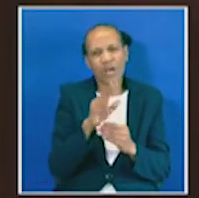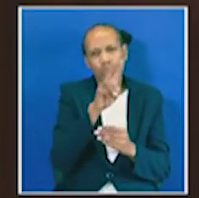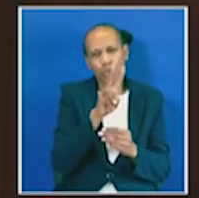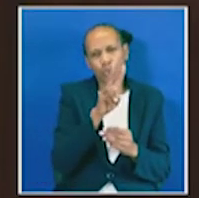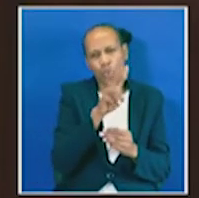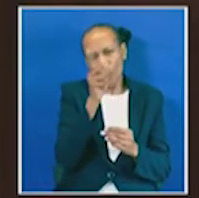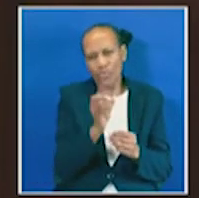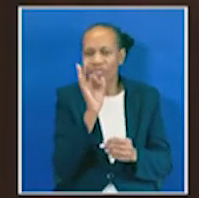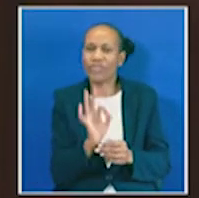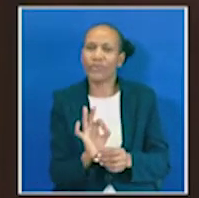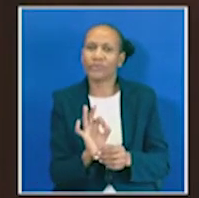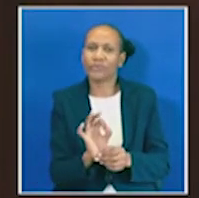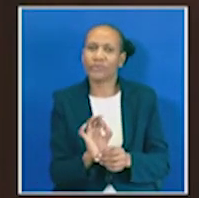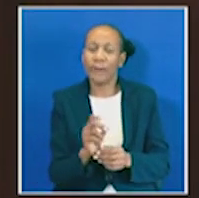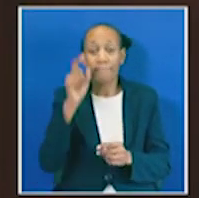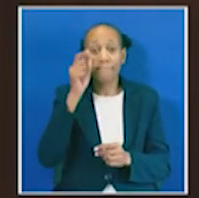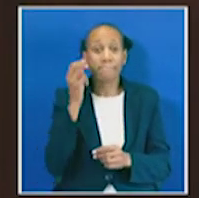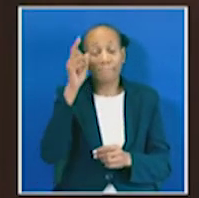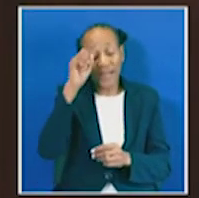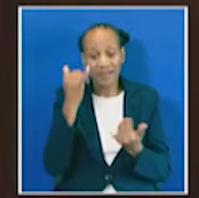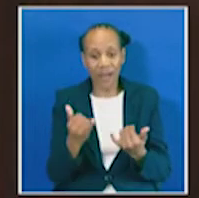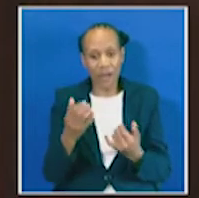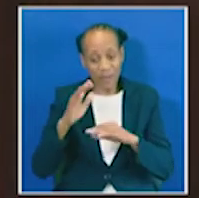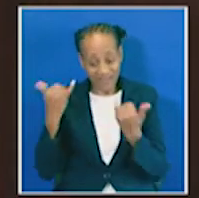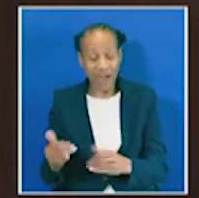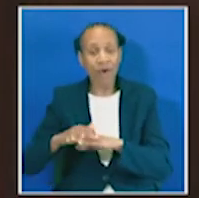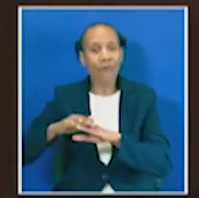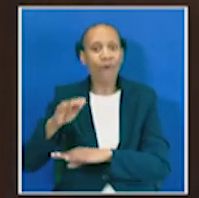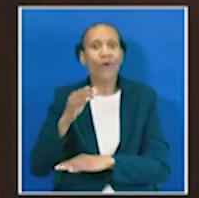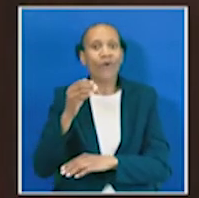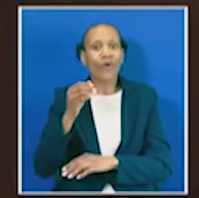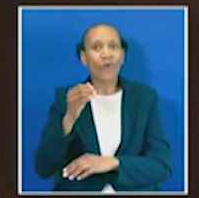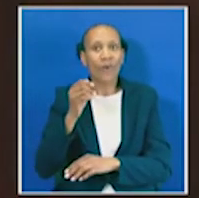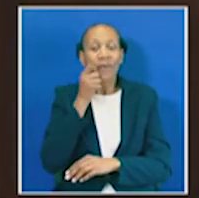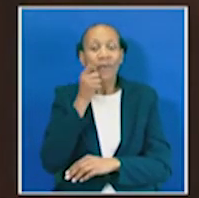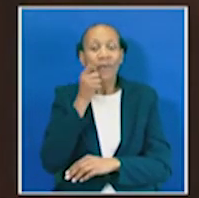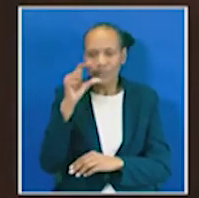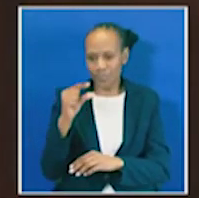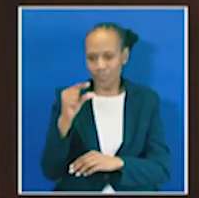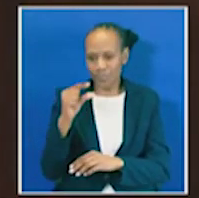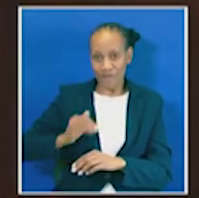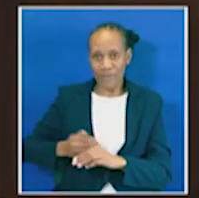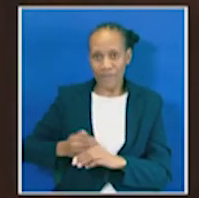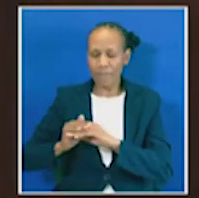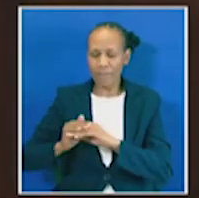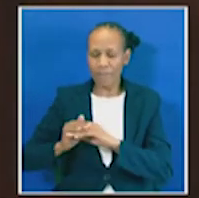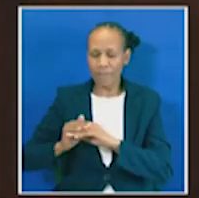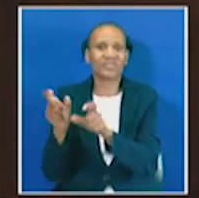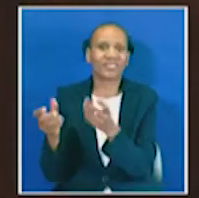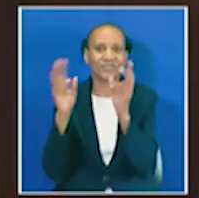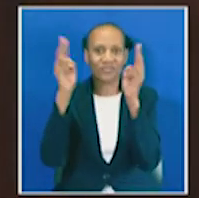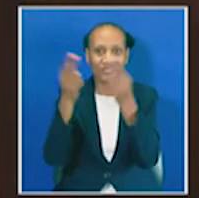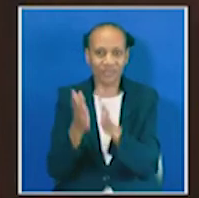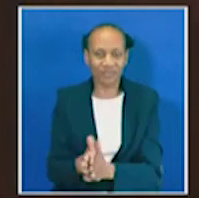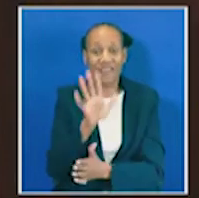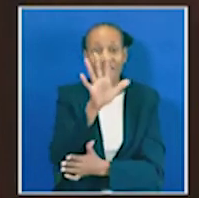South Africans. We have more female than male students. In fact, the males will have to pick up their socks. Over 50